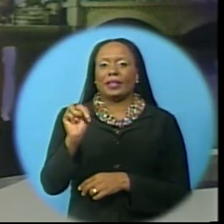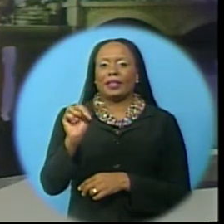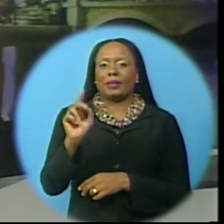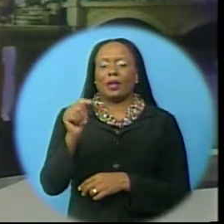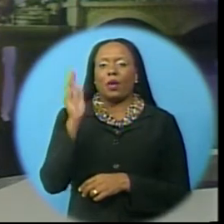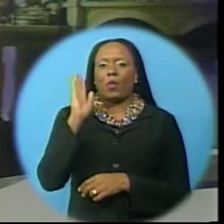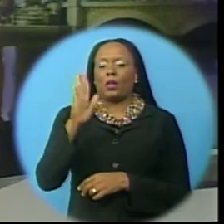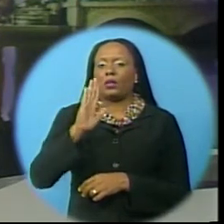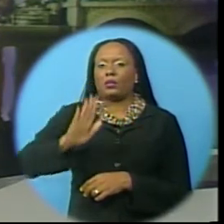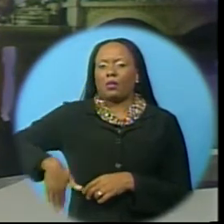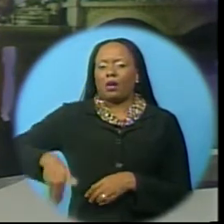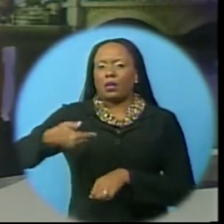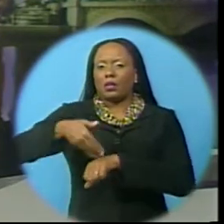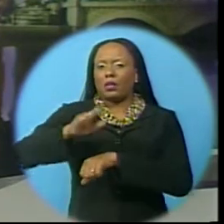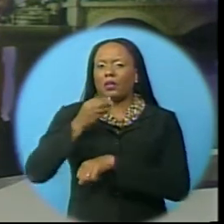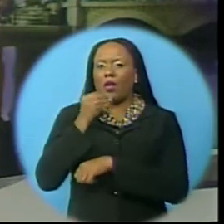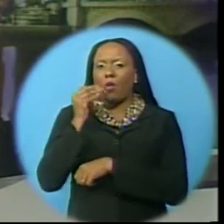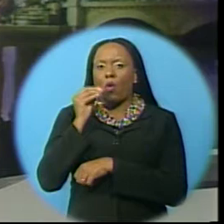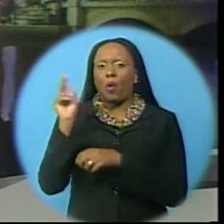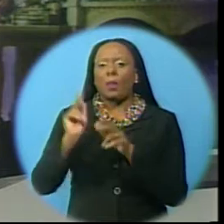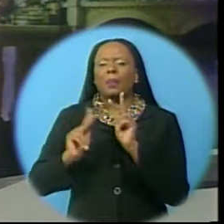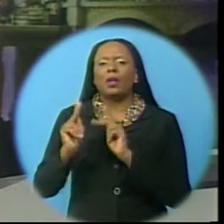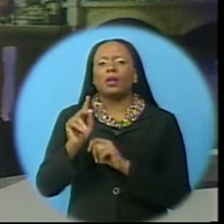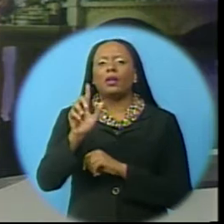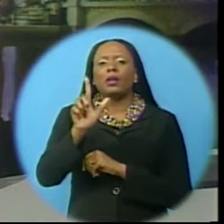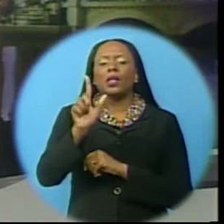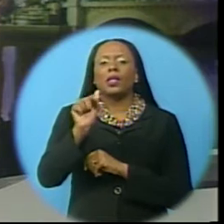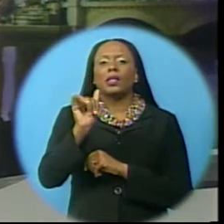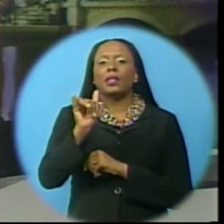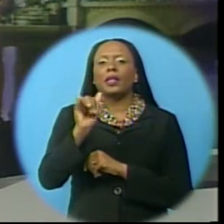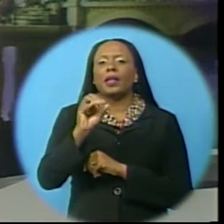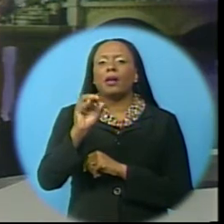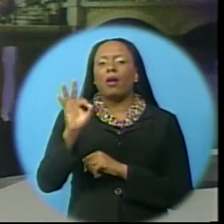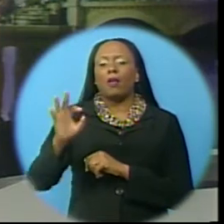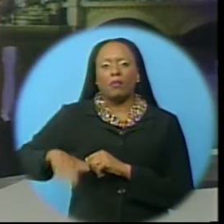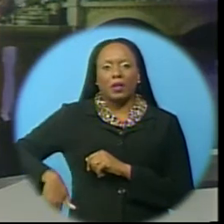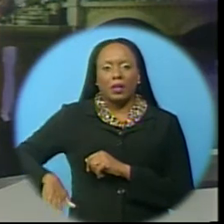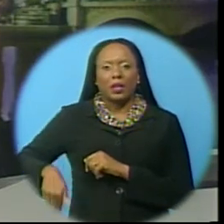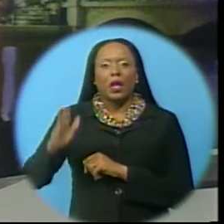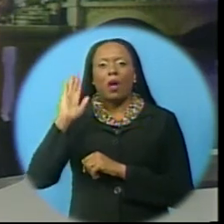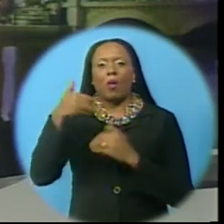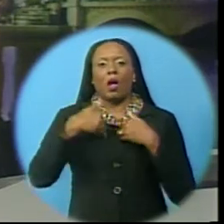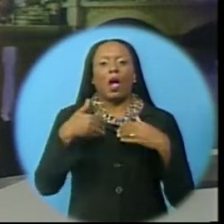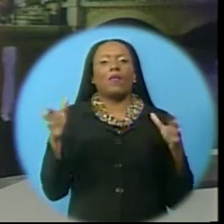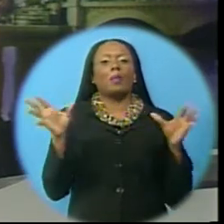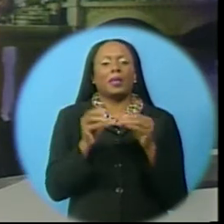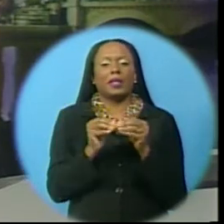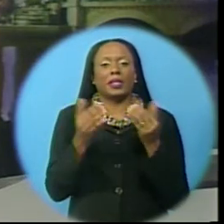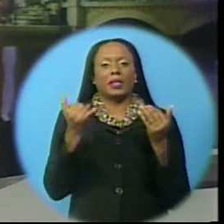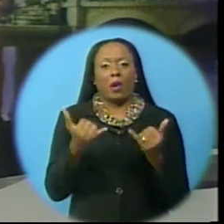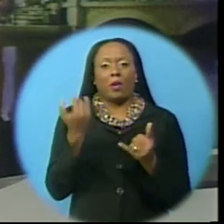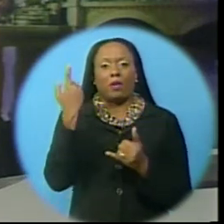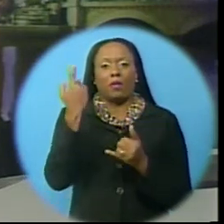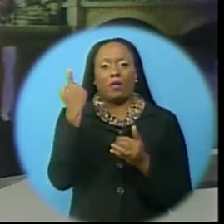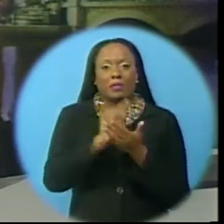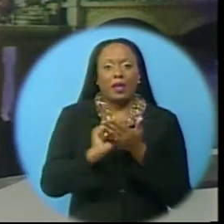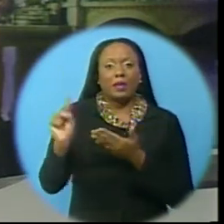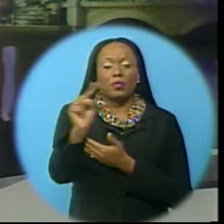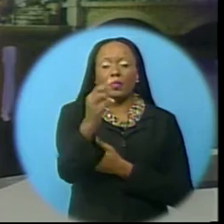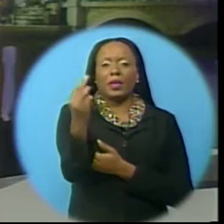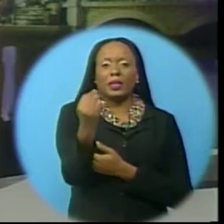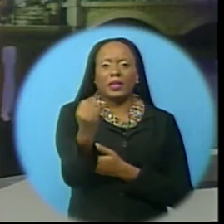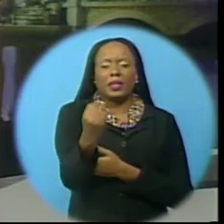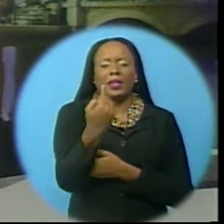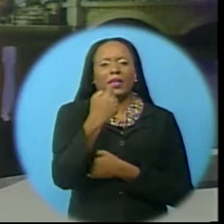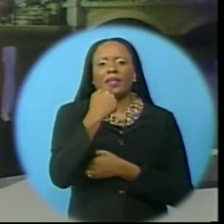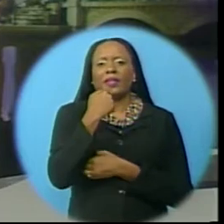is yet to have formal discussions with the Barbados Workers Union, and a meeting on the matter has now been set for Monday. Ms. Moore suggests that